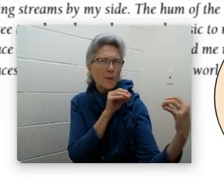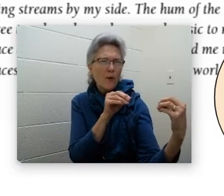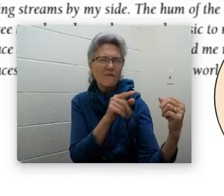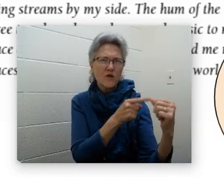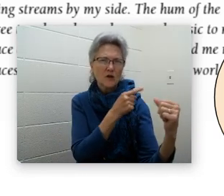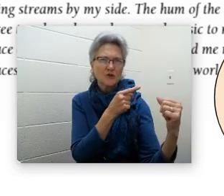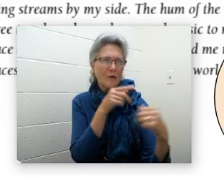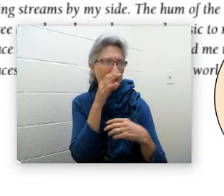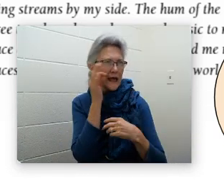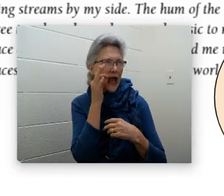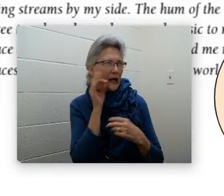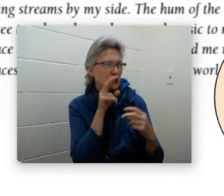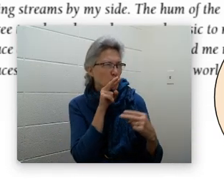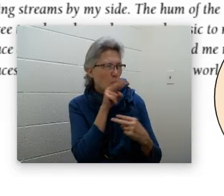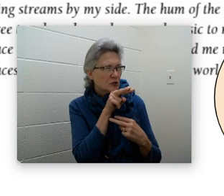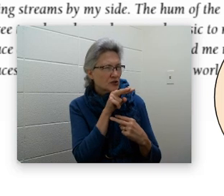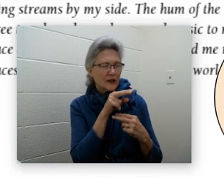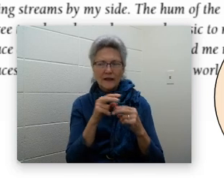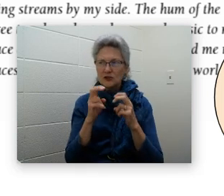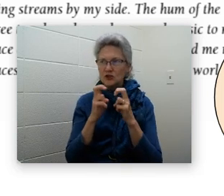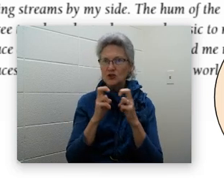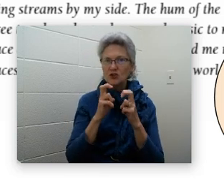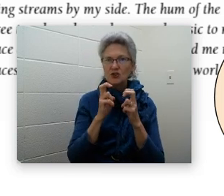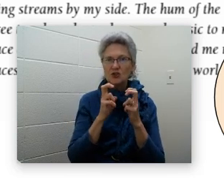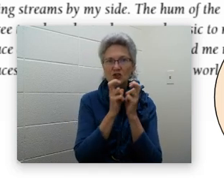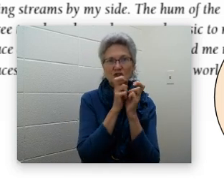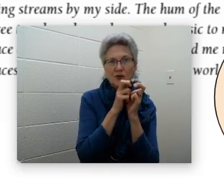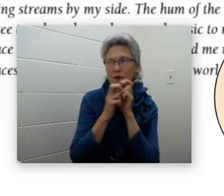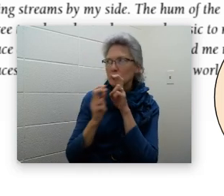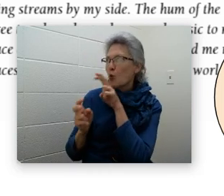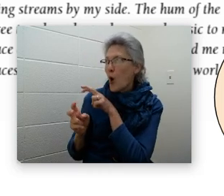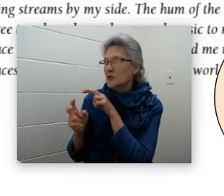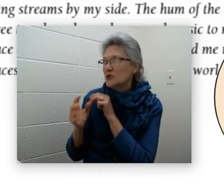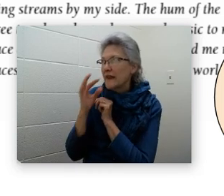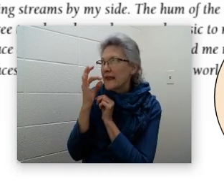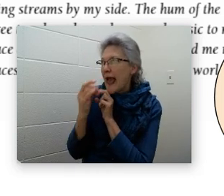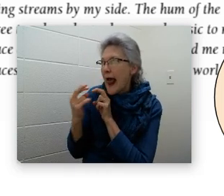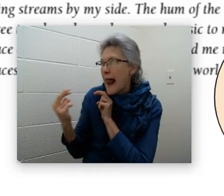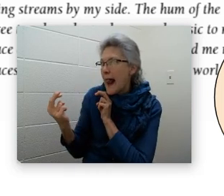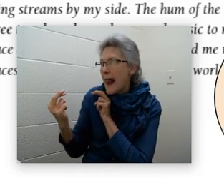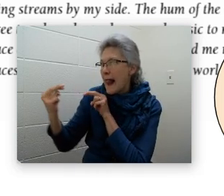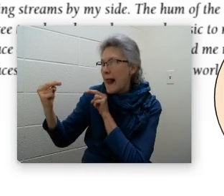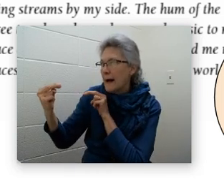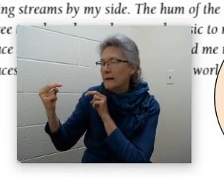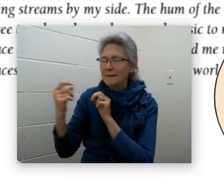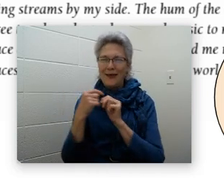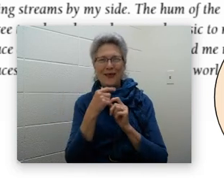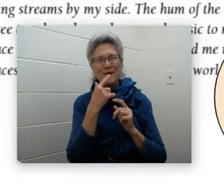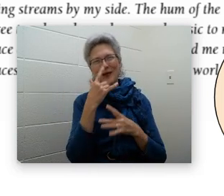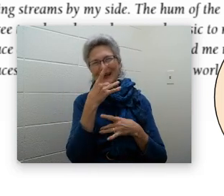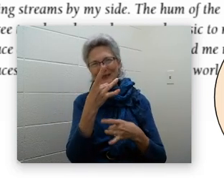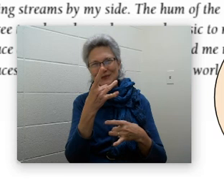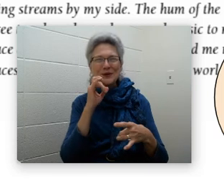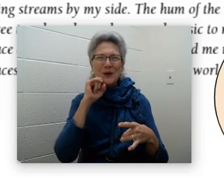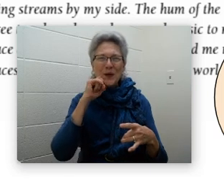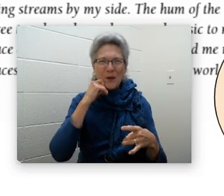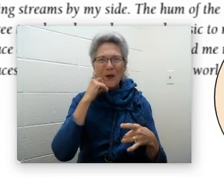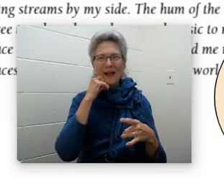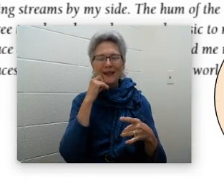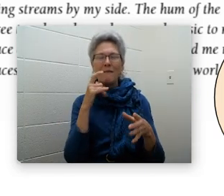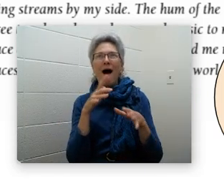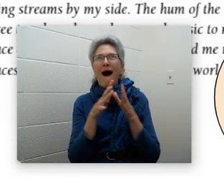where the cat is watching the chipmunk and the chipmunk is watching the cat. So I thought that was very cool. It kind of left